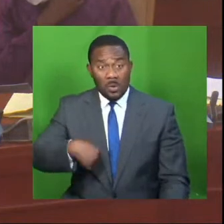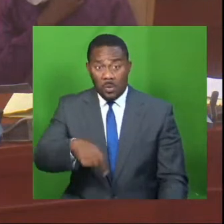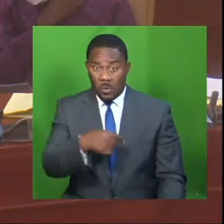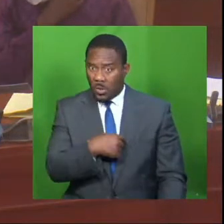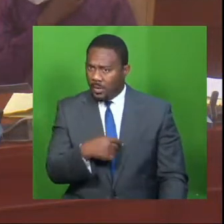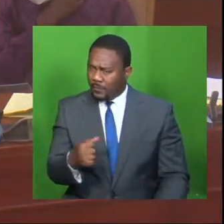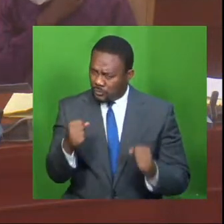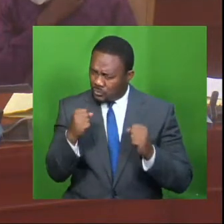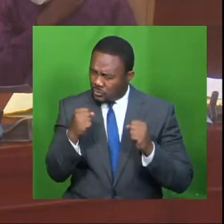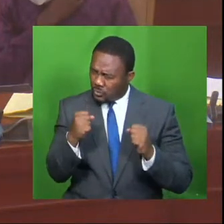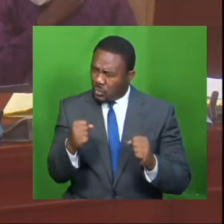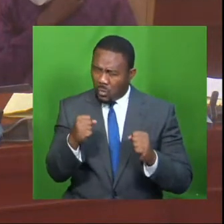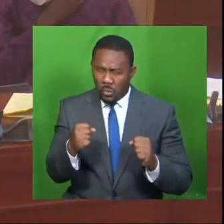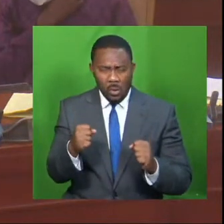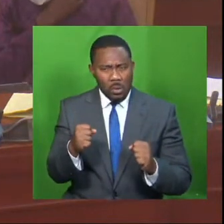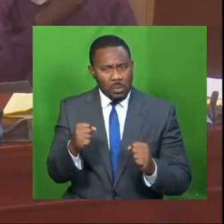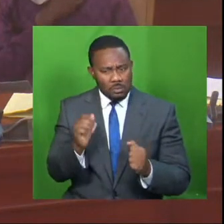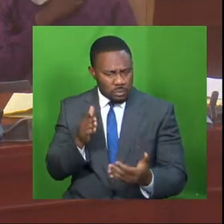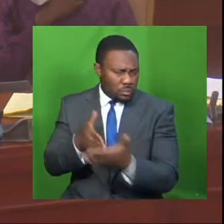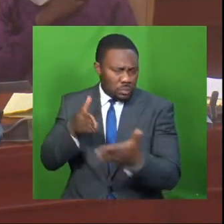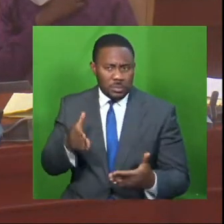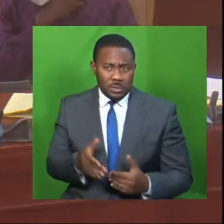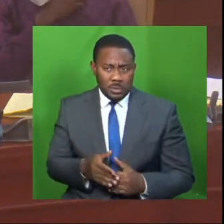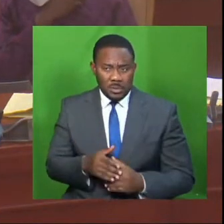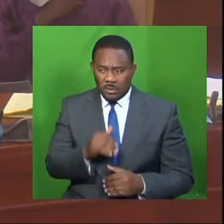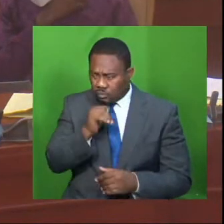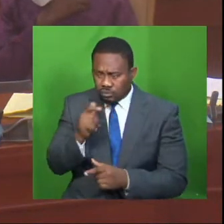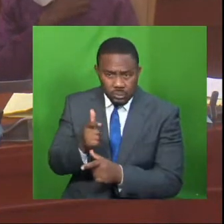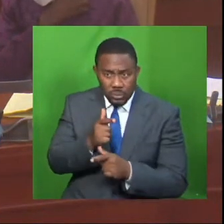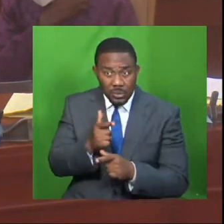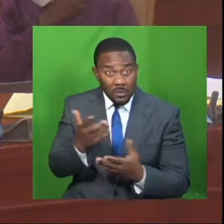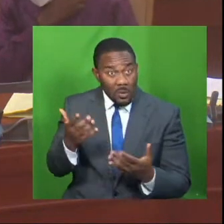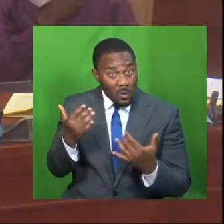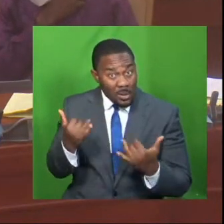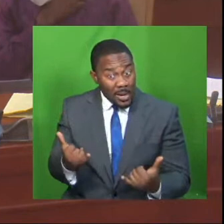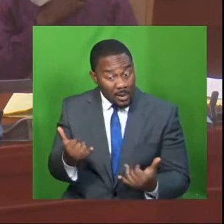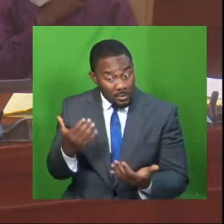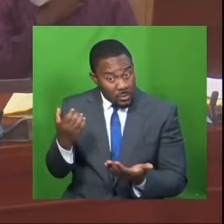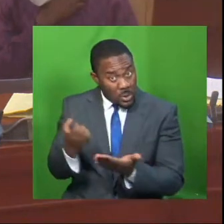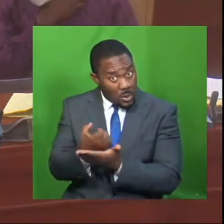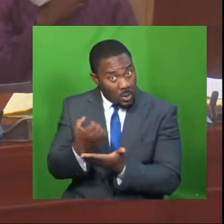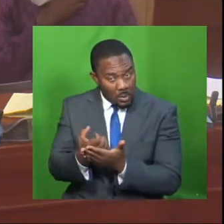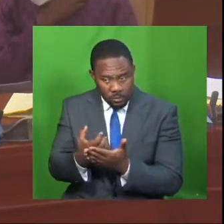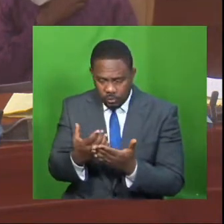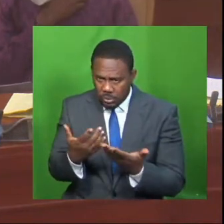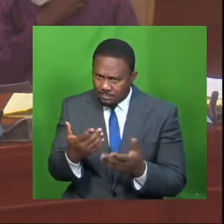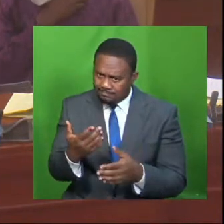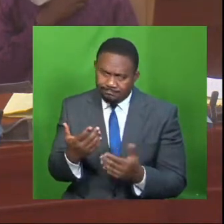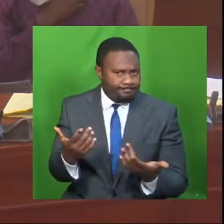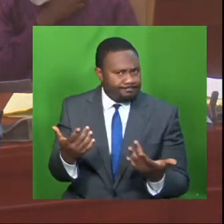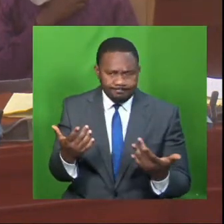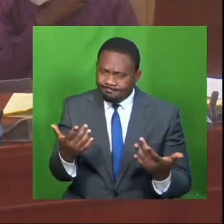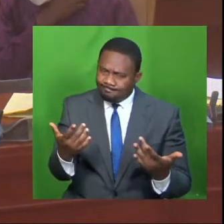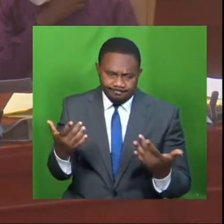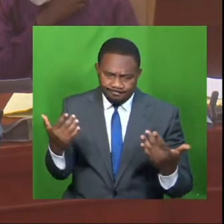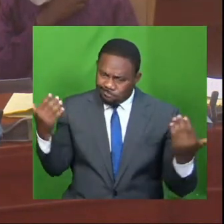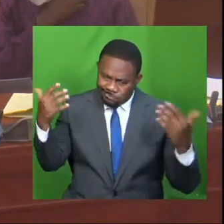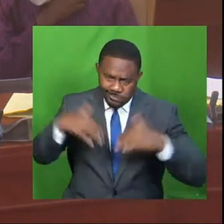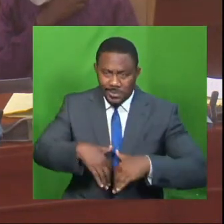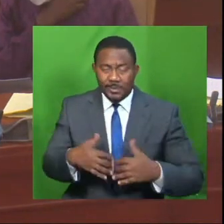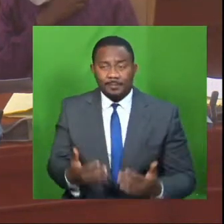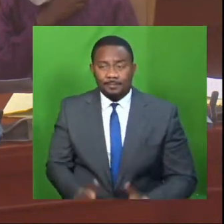Ahmed, today we are programmed to hear the Minister for Finance